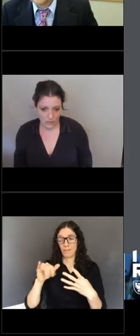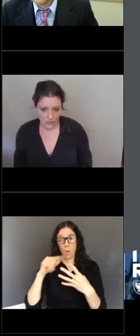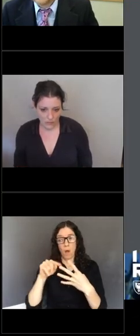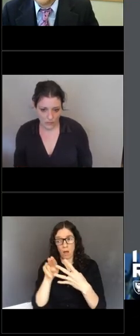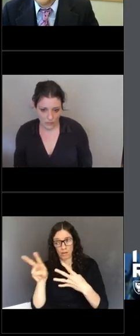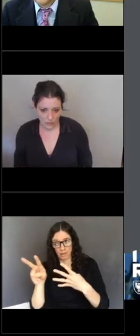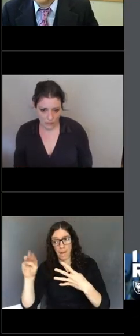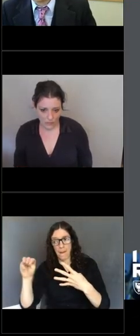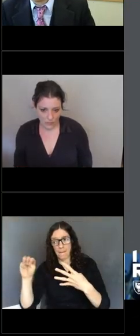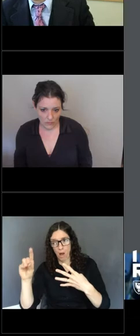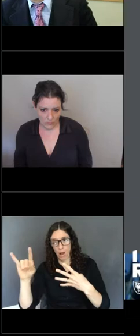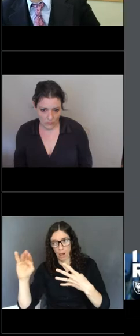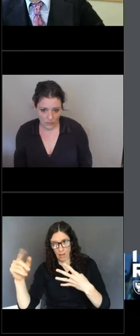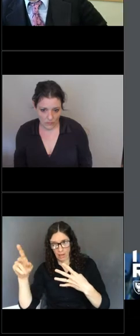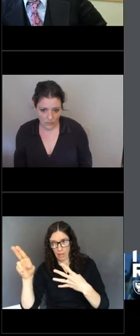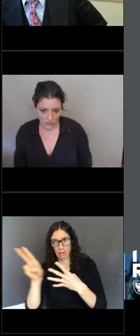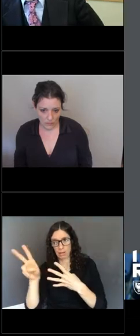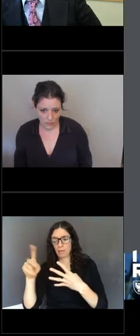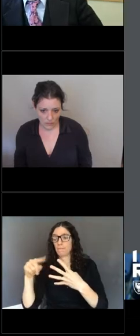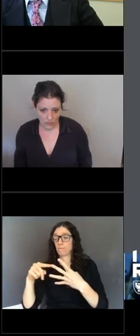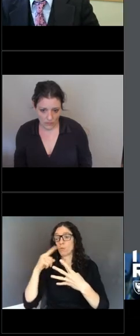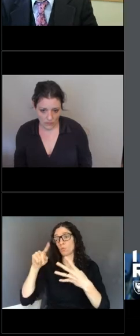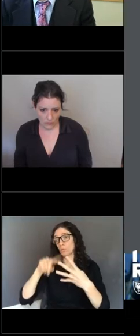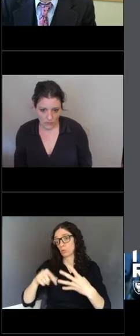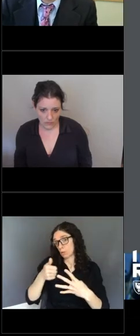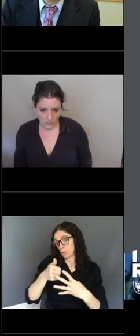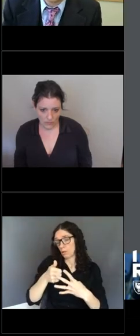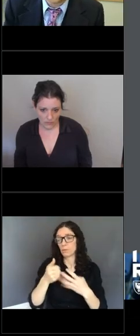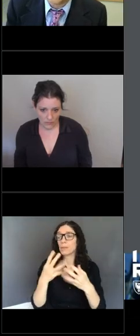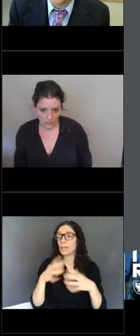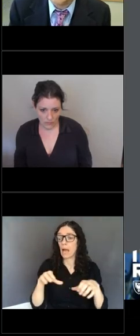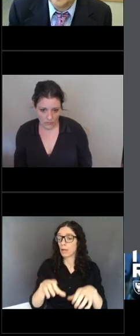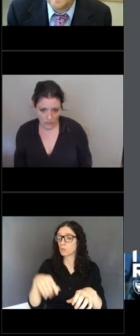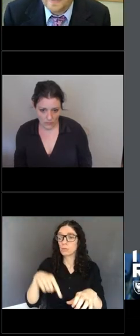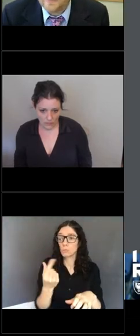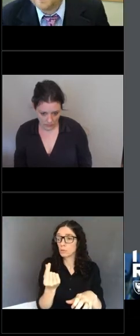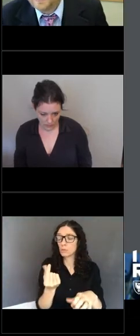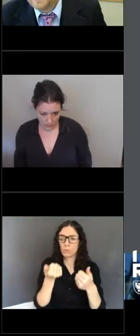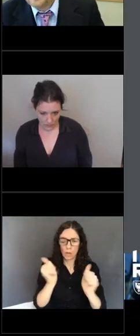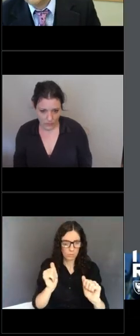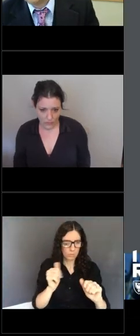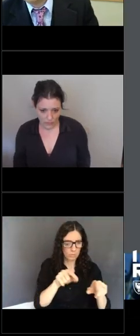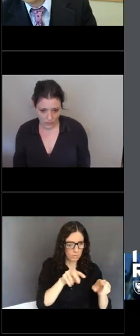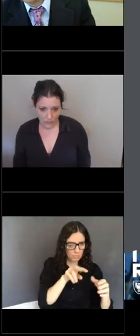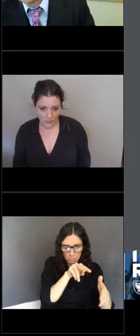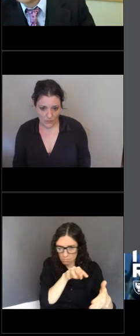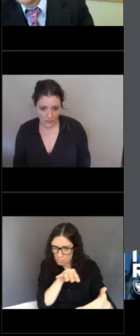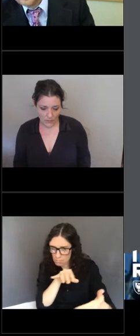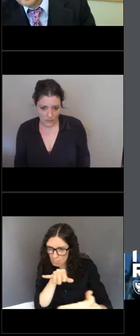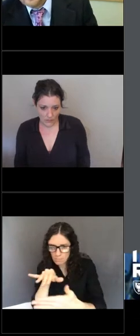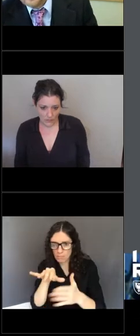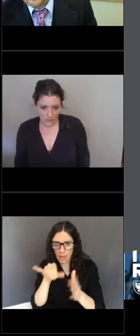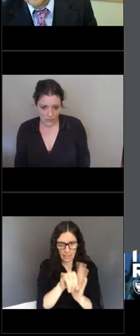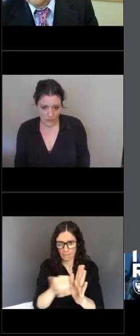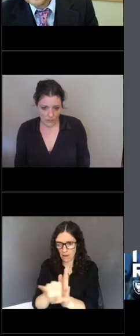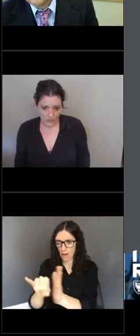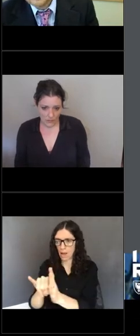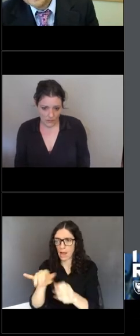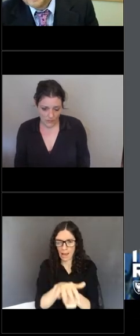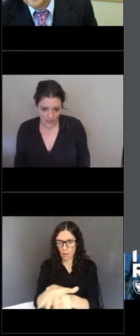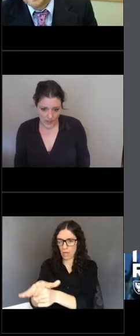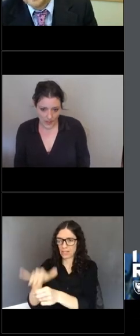actions that came through were, again, trying to identify areas that will be of importance